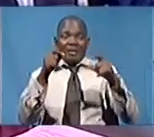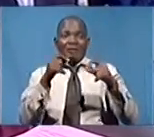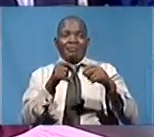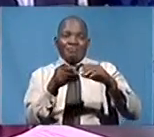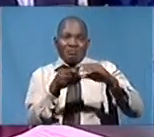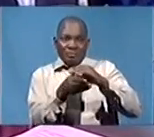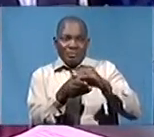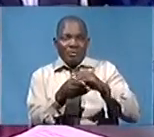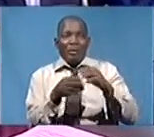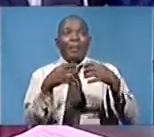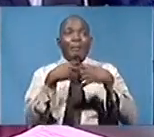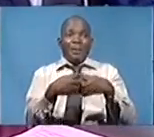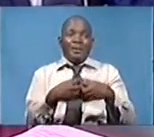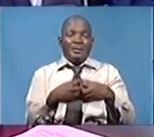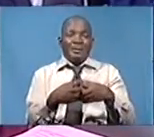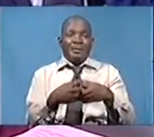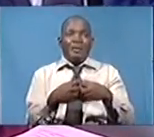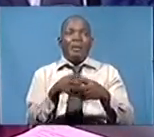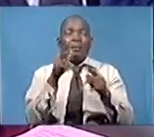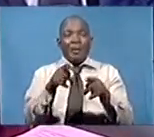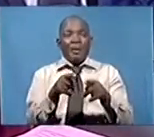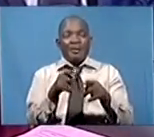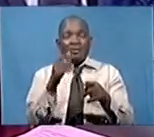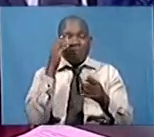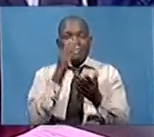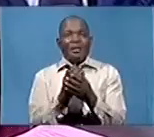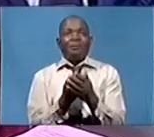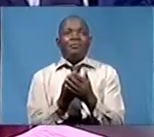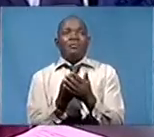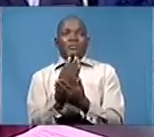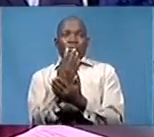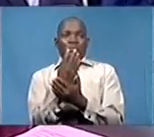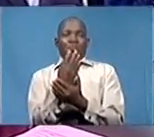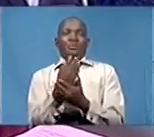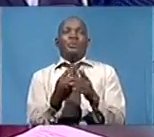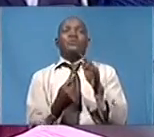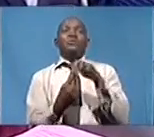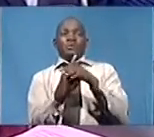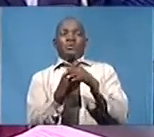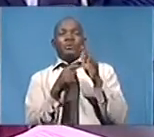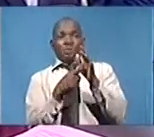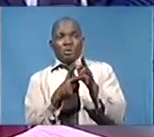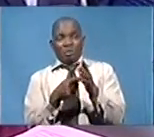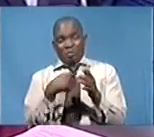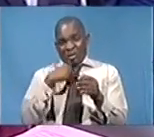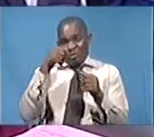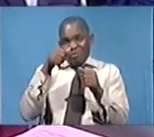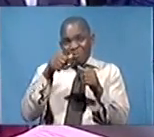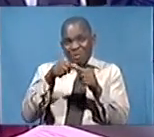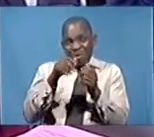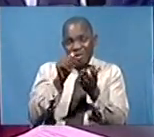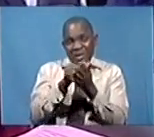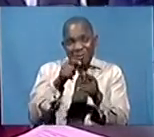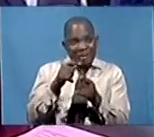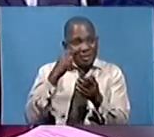That in itself is biometric verification. And I recall when he was testifying and he was